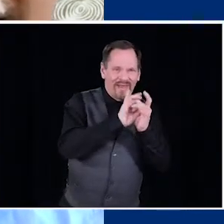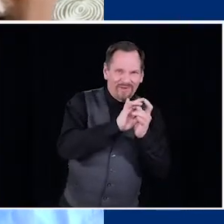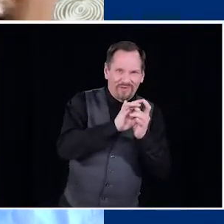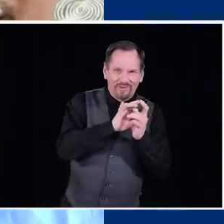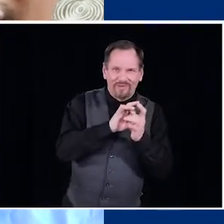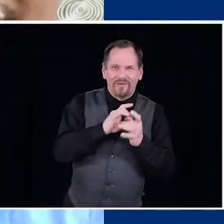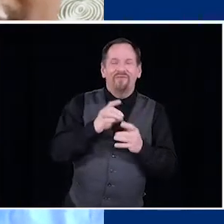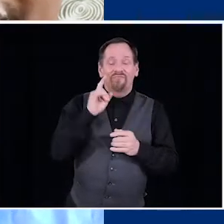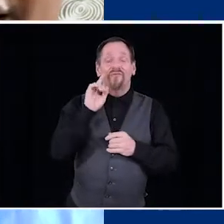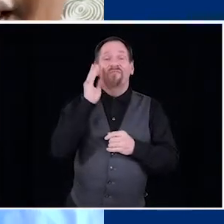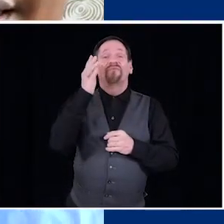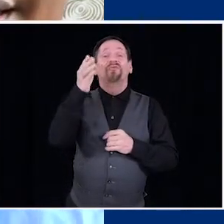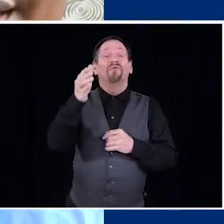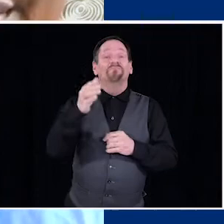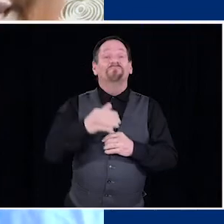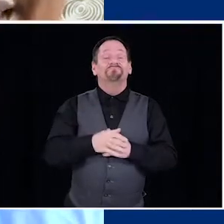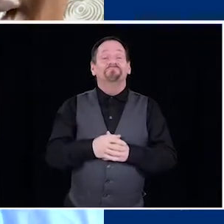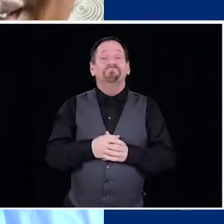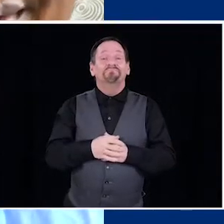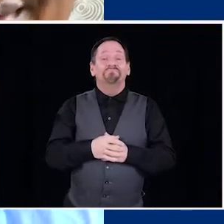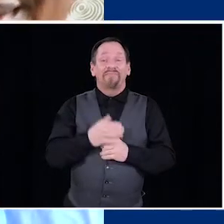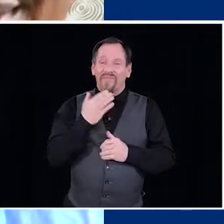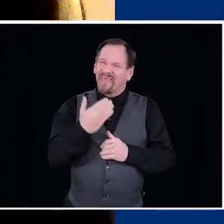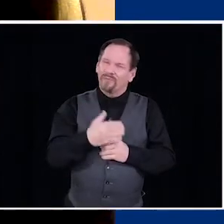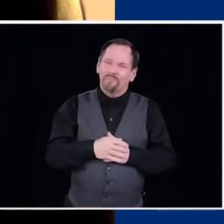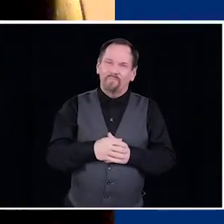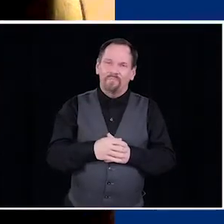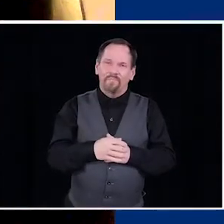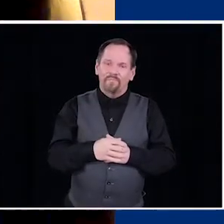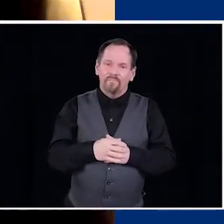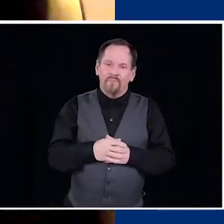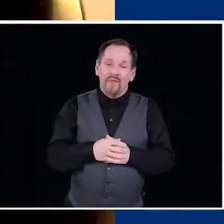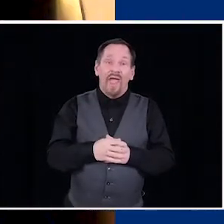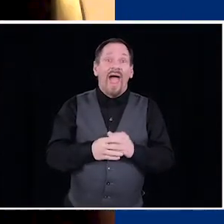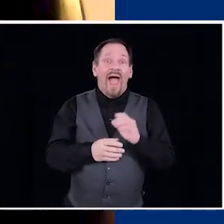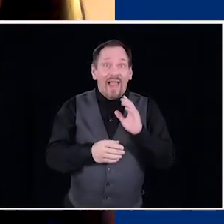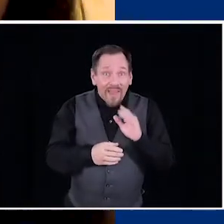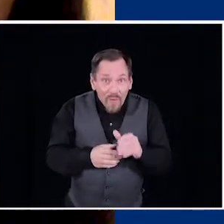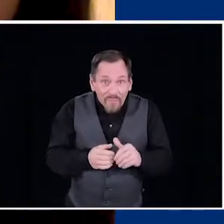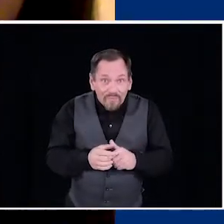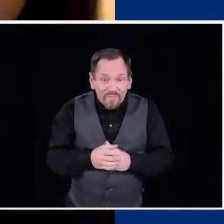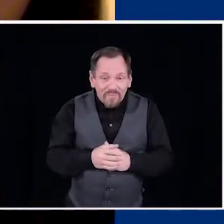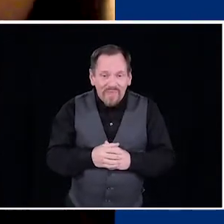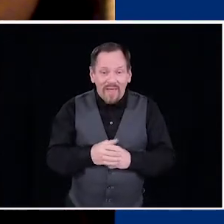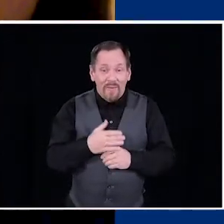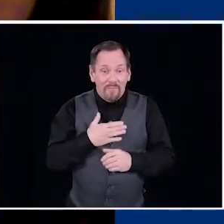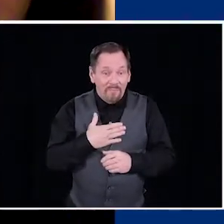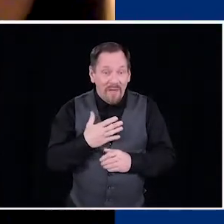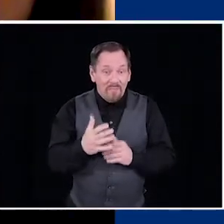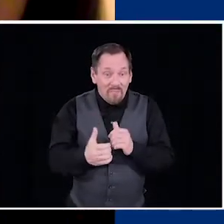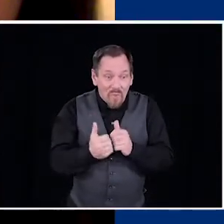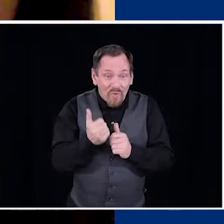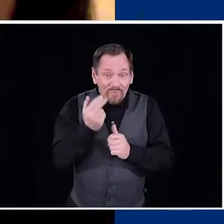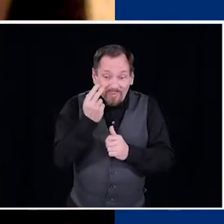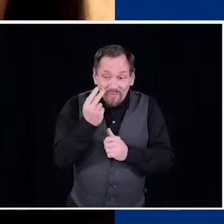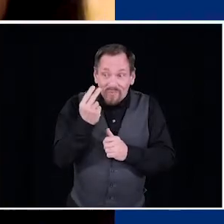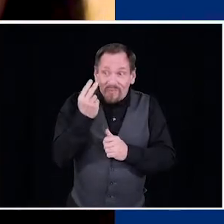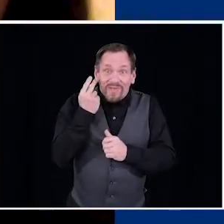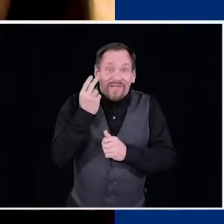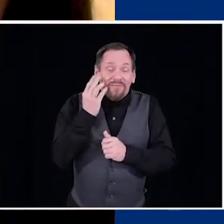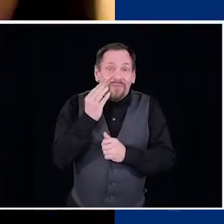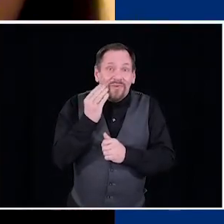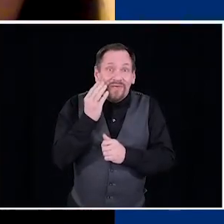connections and relationships down the road. So thank you. Hello. My most memorable